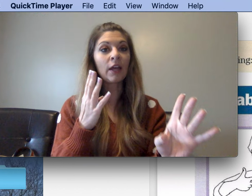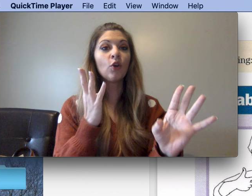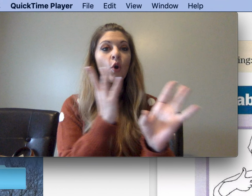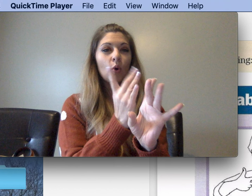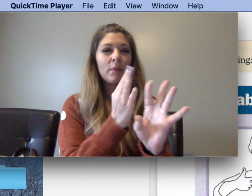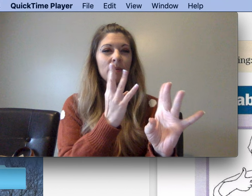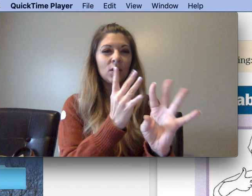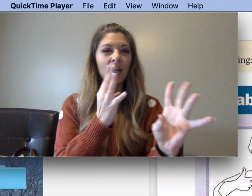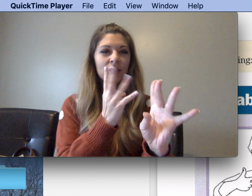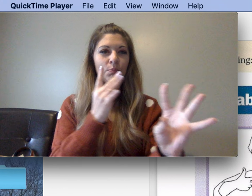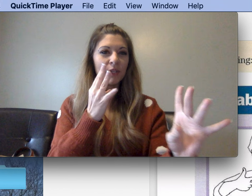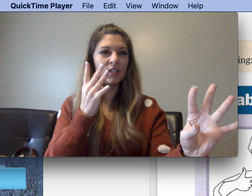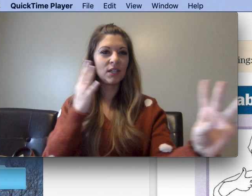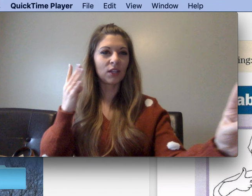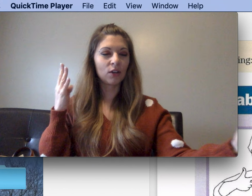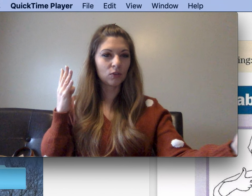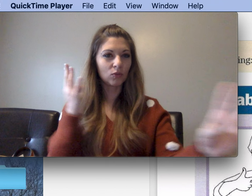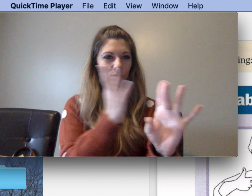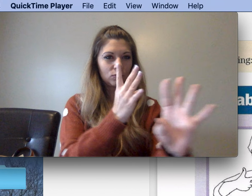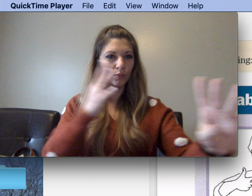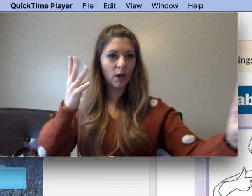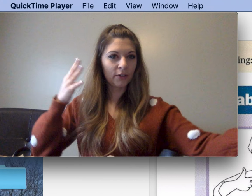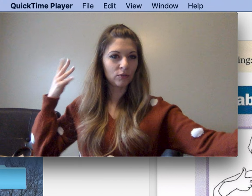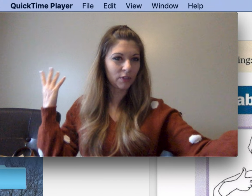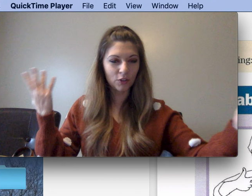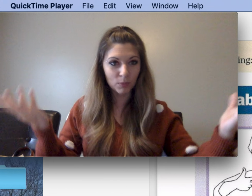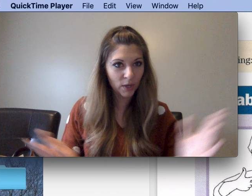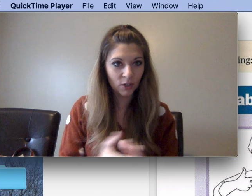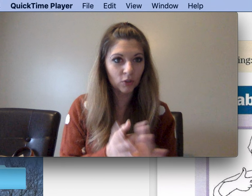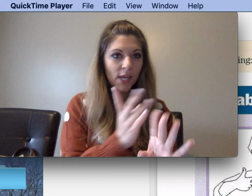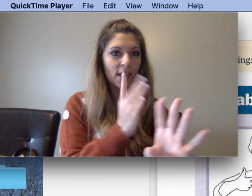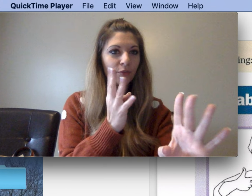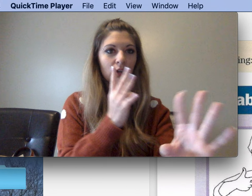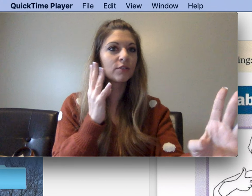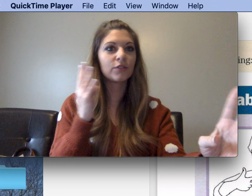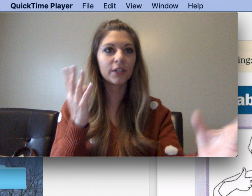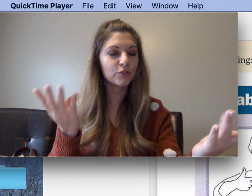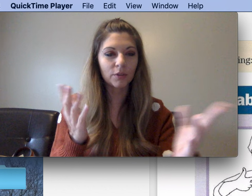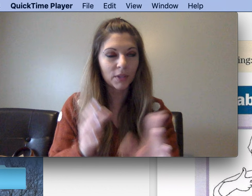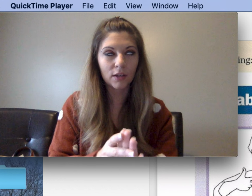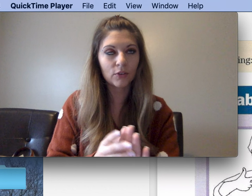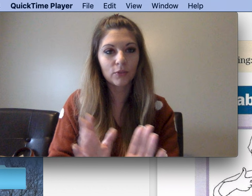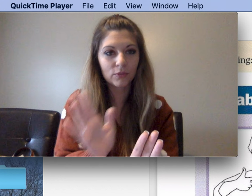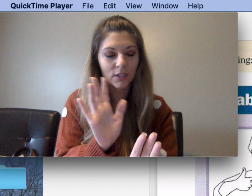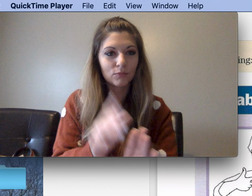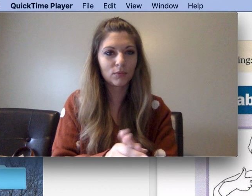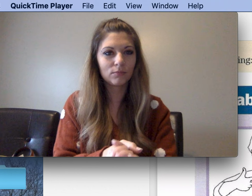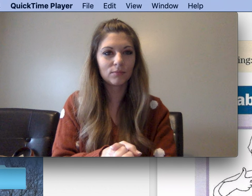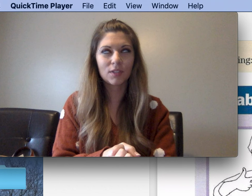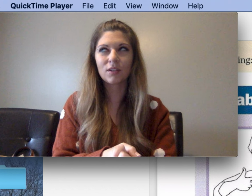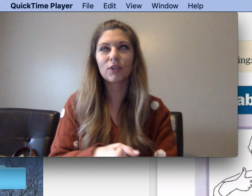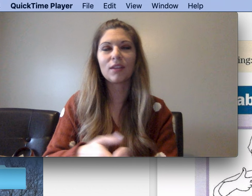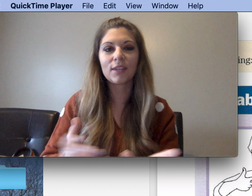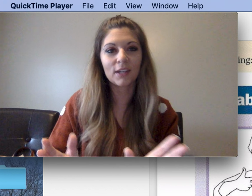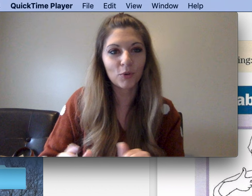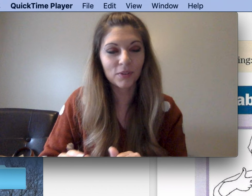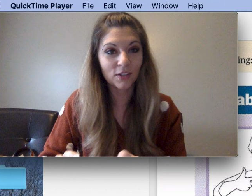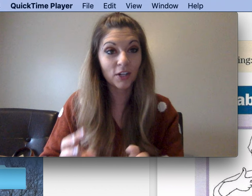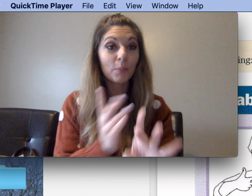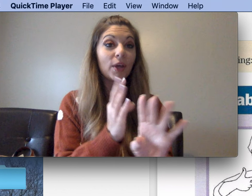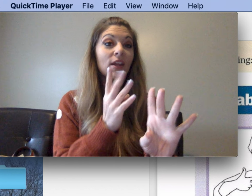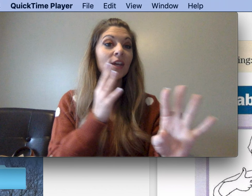that line, or maybe the line is busy and like wild and like you've been waiting all day for concert tickets or something. I don't know. It's not really a thing